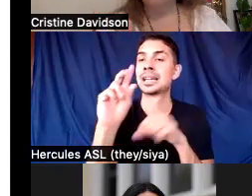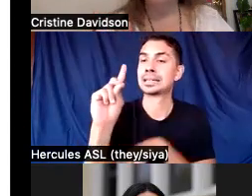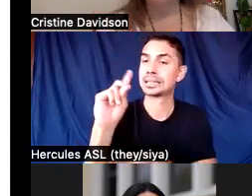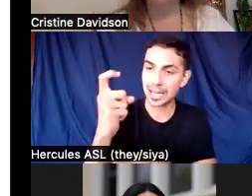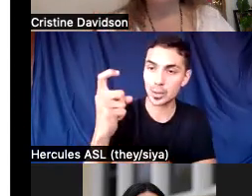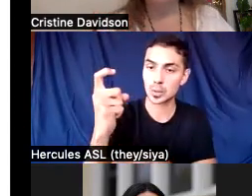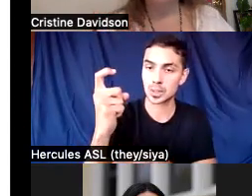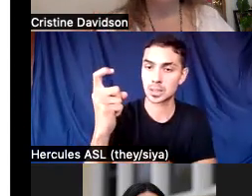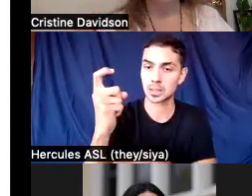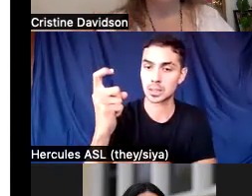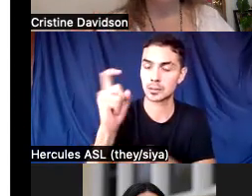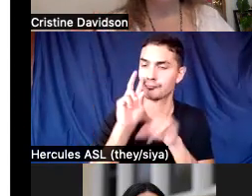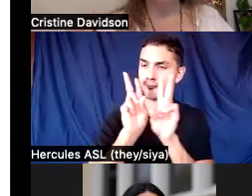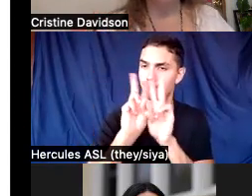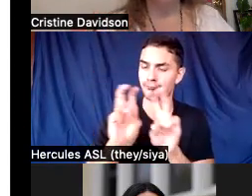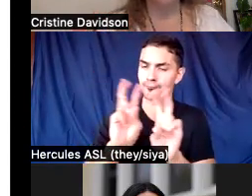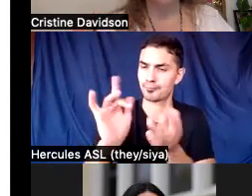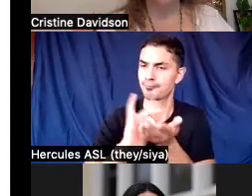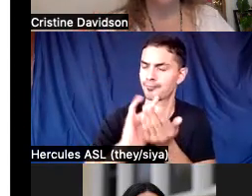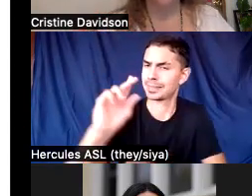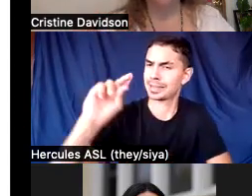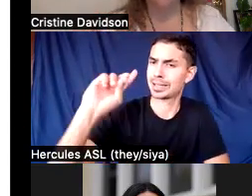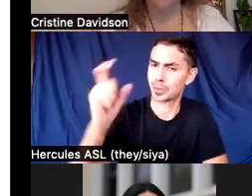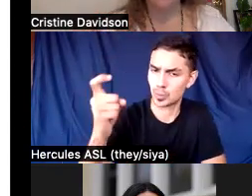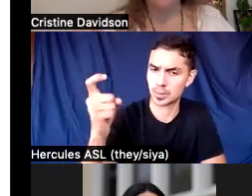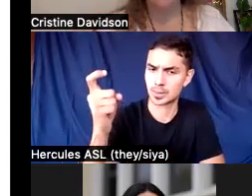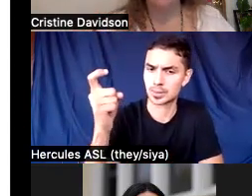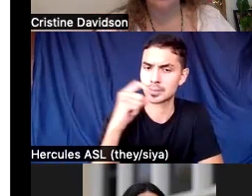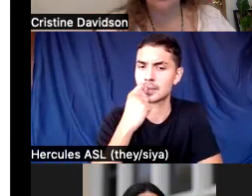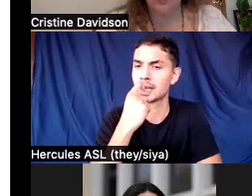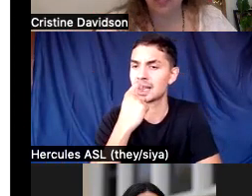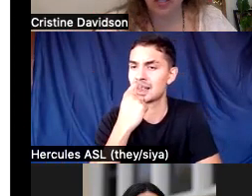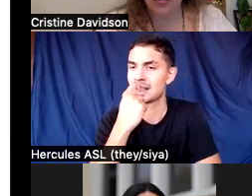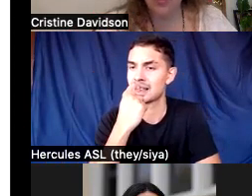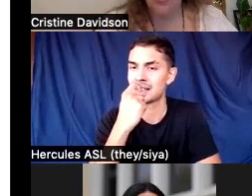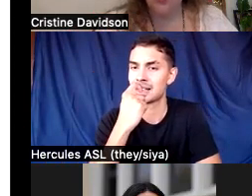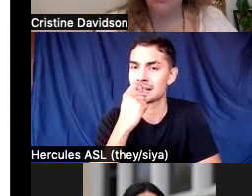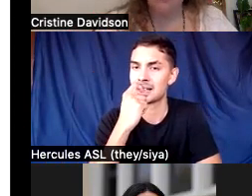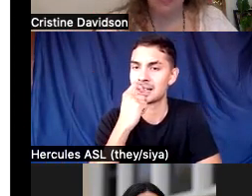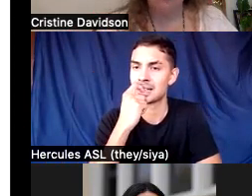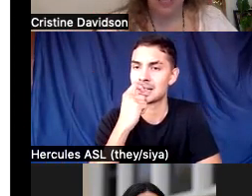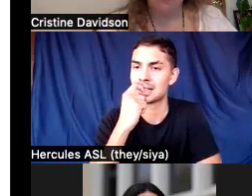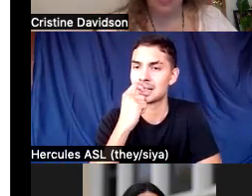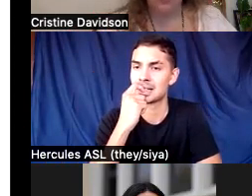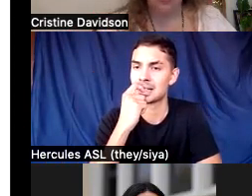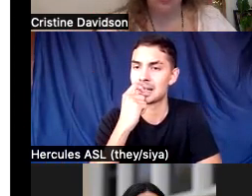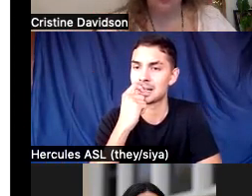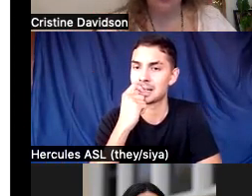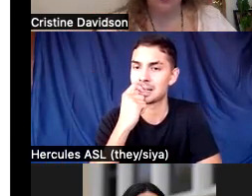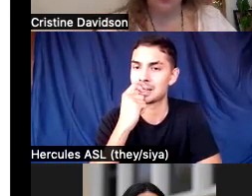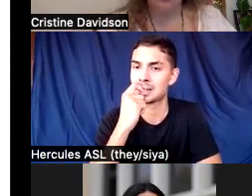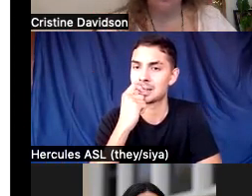I don't know what the word is, it's diagnosable to be a pedophile.